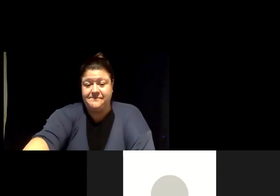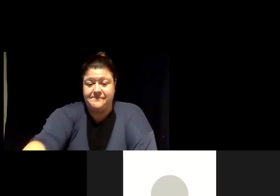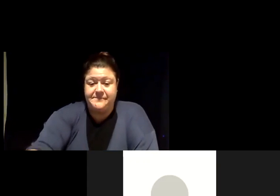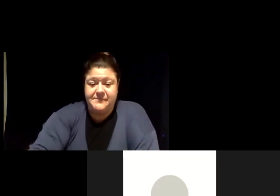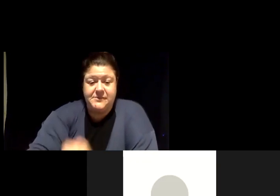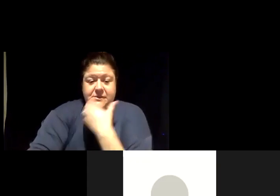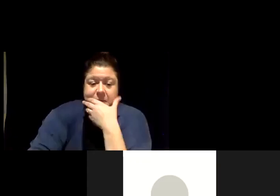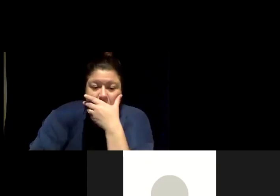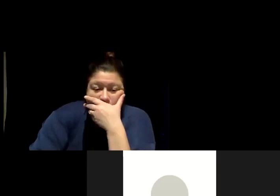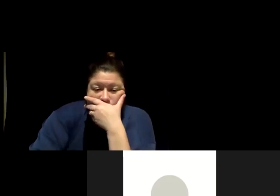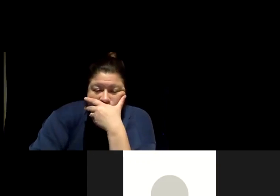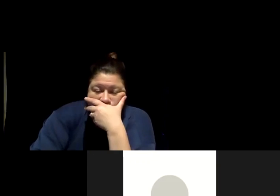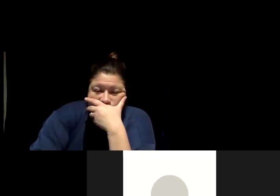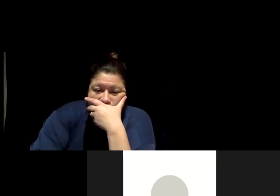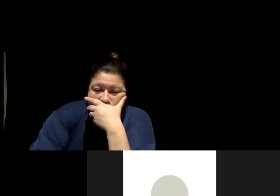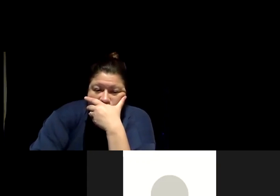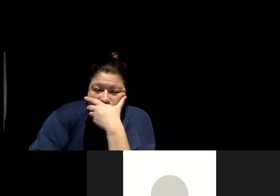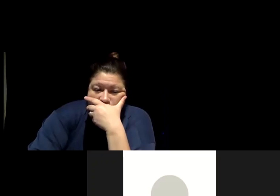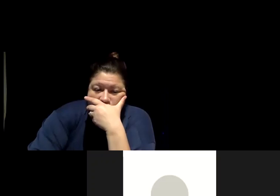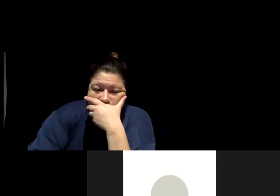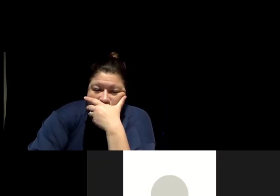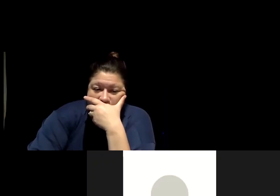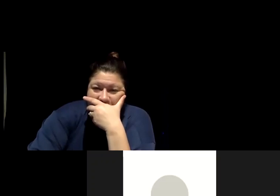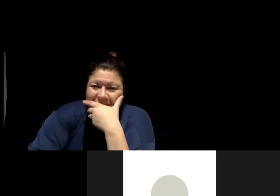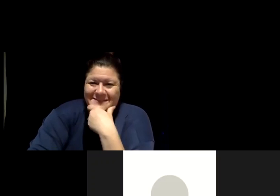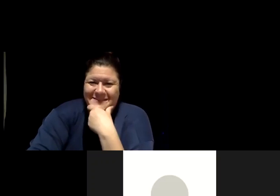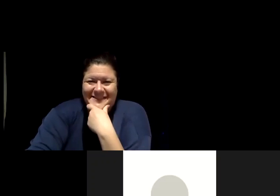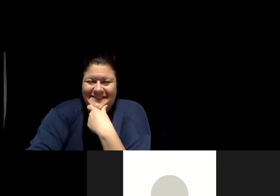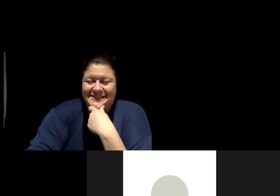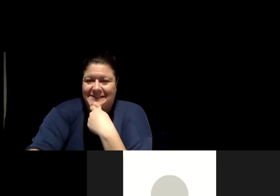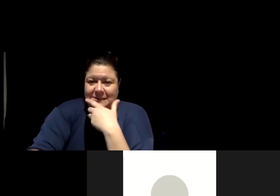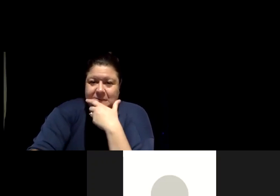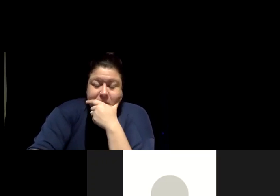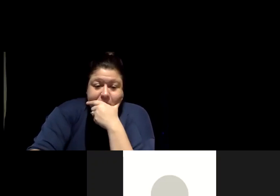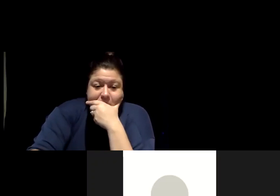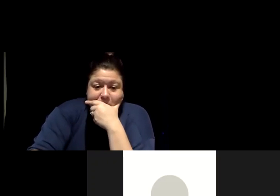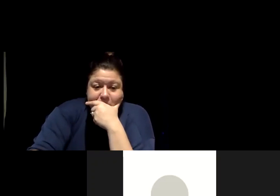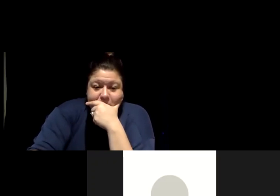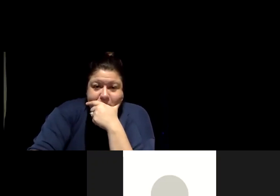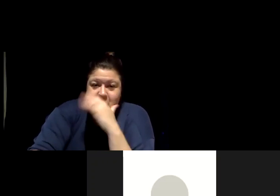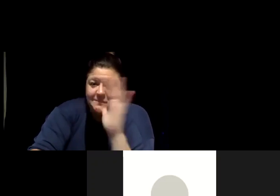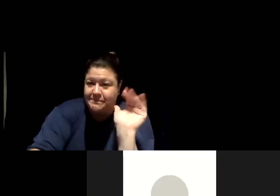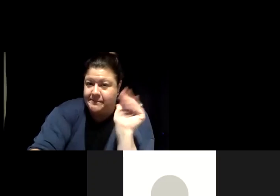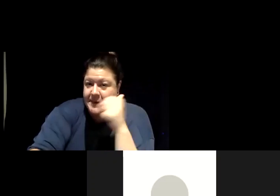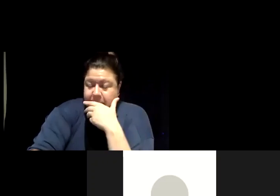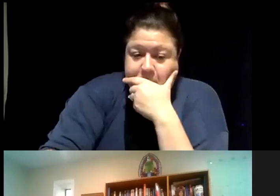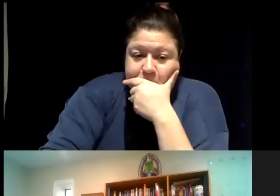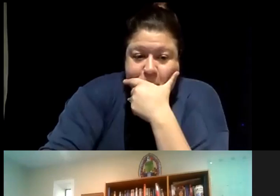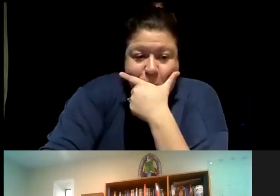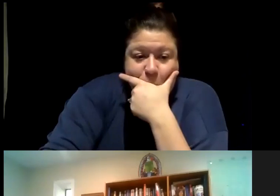Thank you. All right. Okay. Thank you. Bye. Bye.